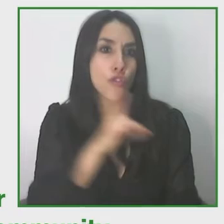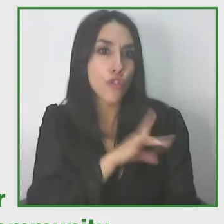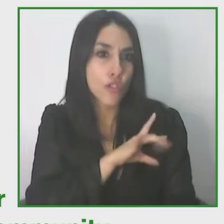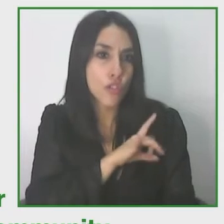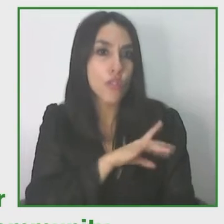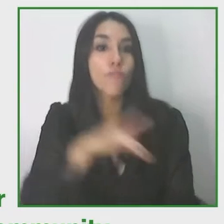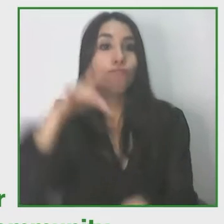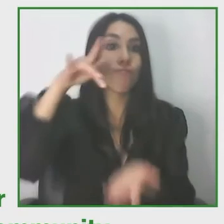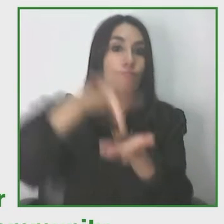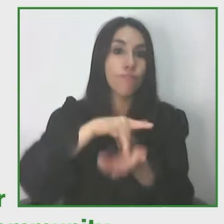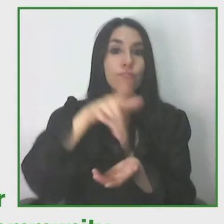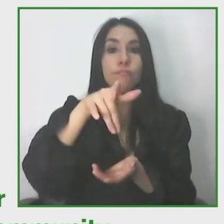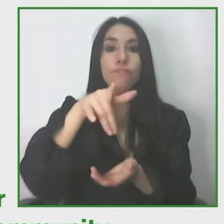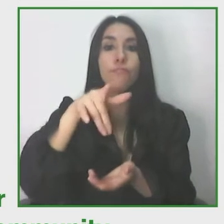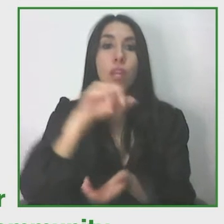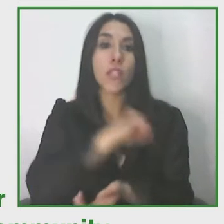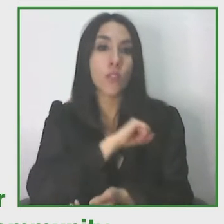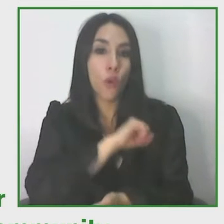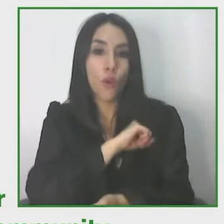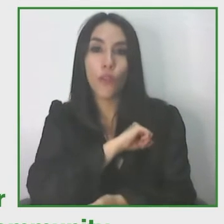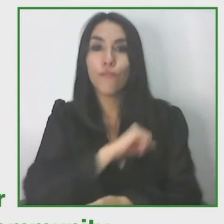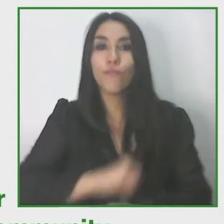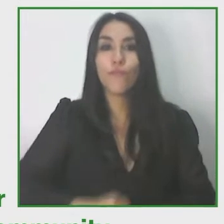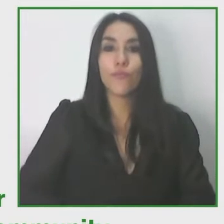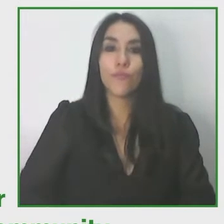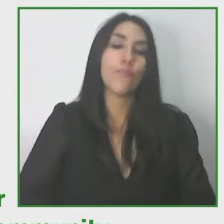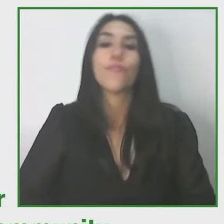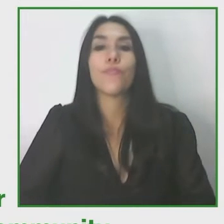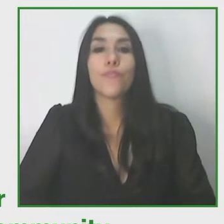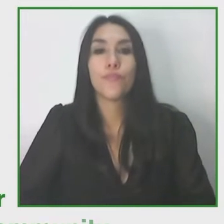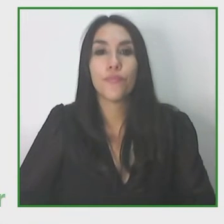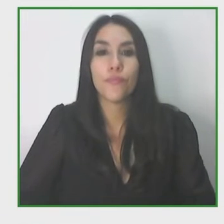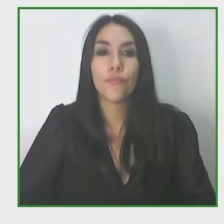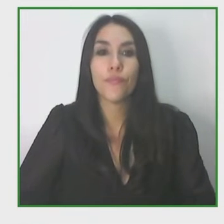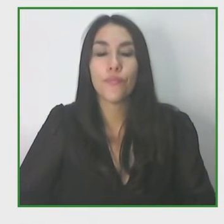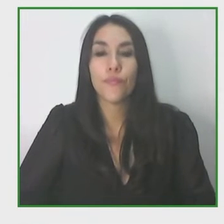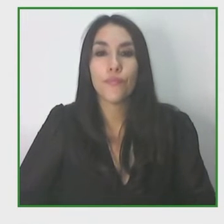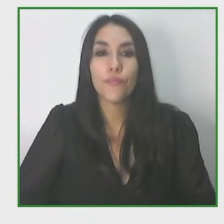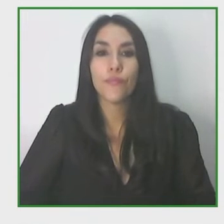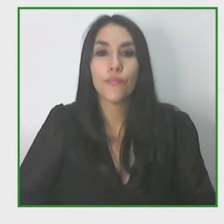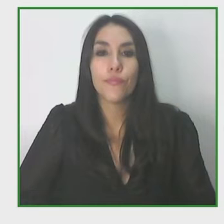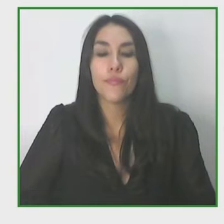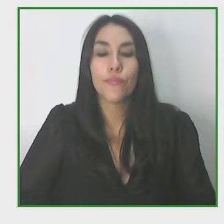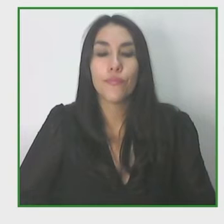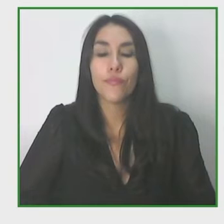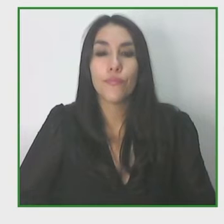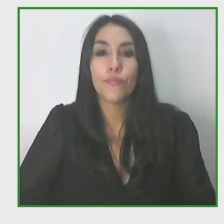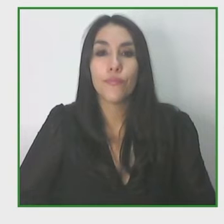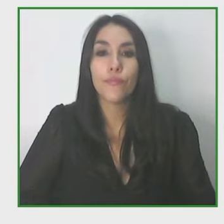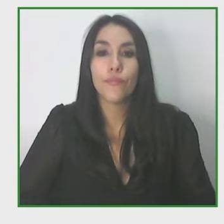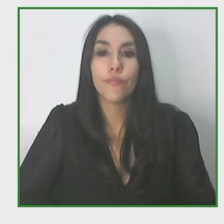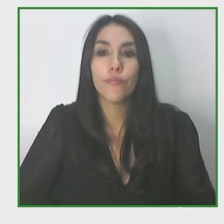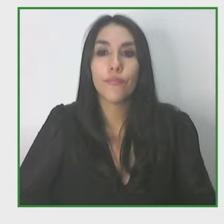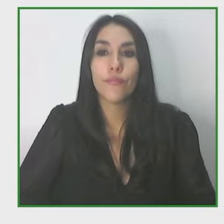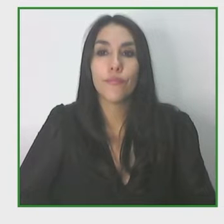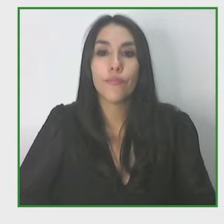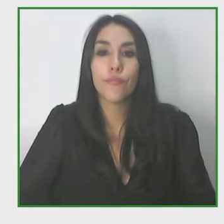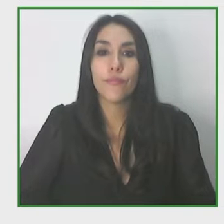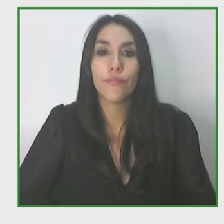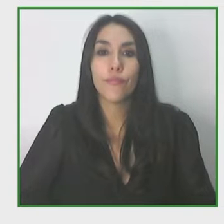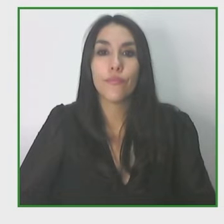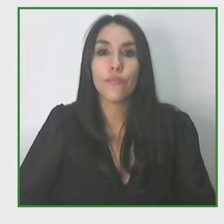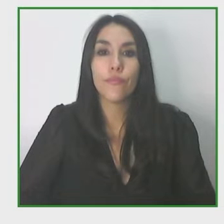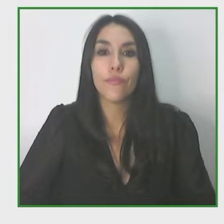Zero barrier, zero harm Zero